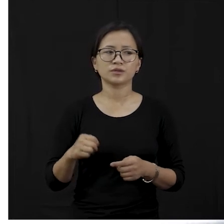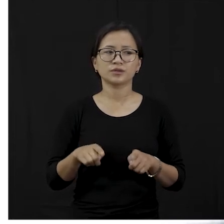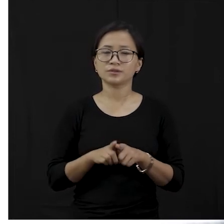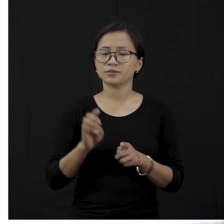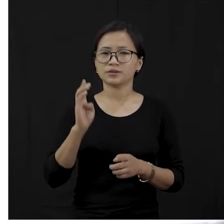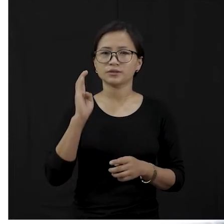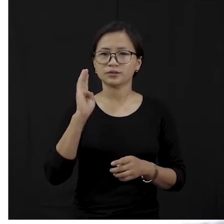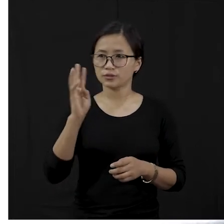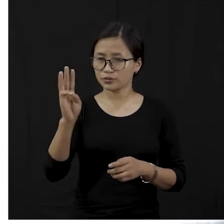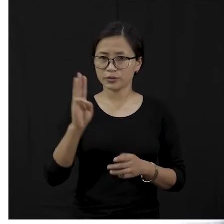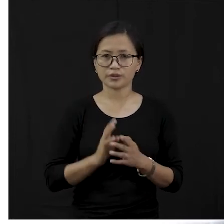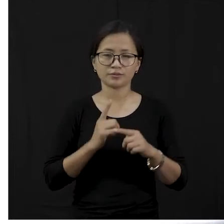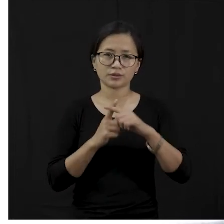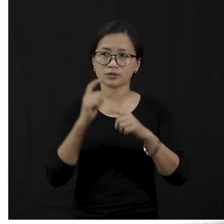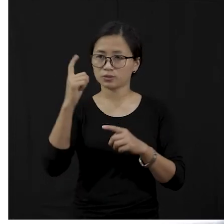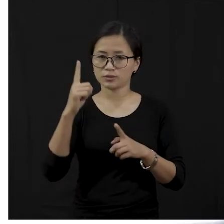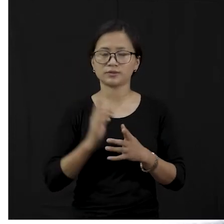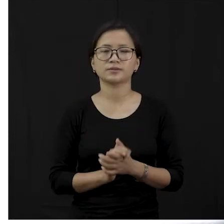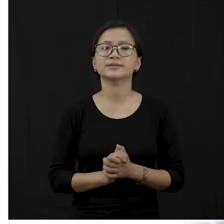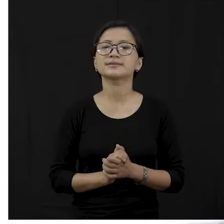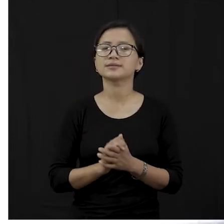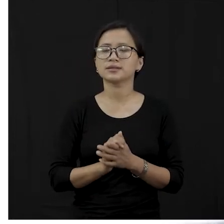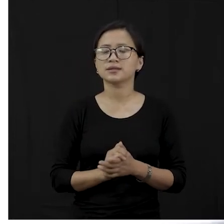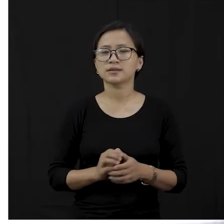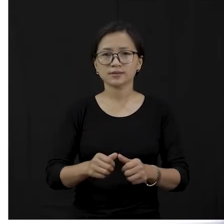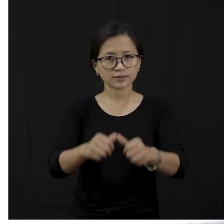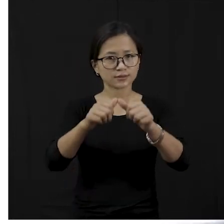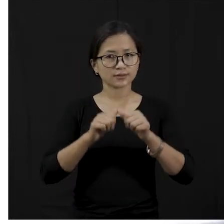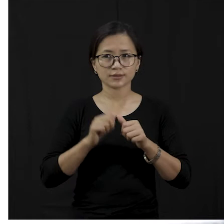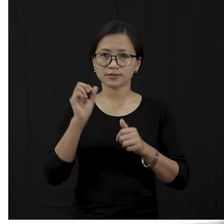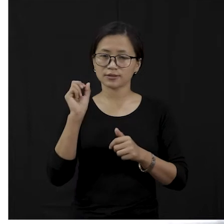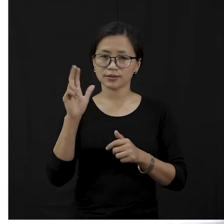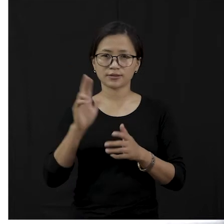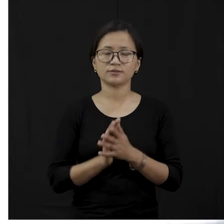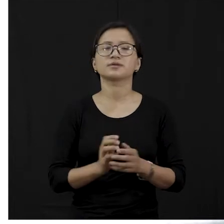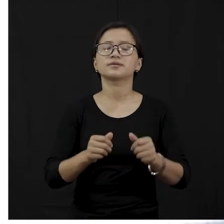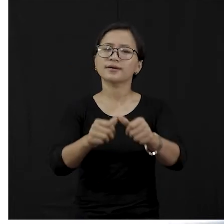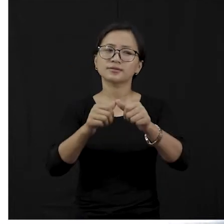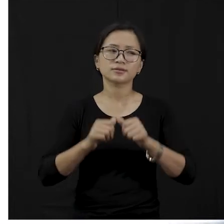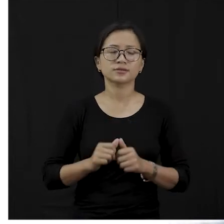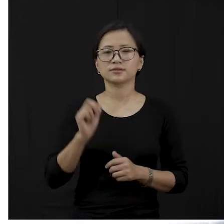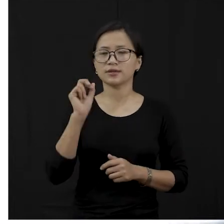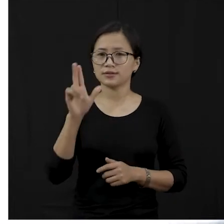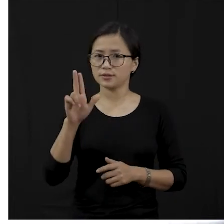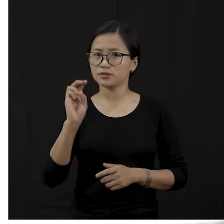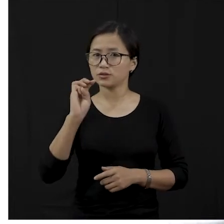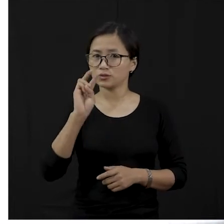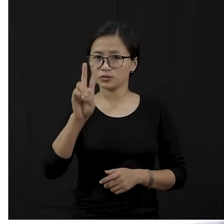plus 3, 7. 7 plus 1, 8. The answer is 82. Answer